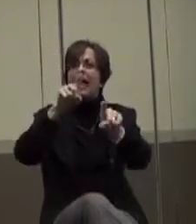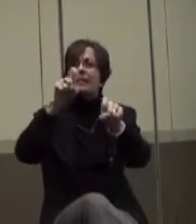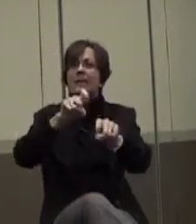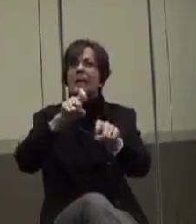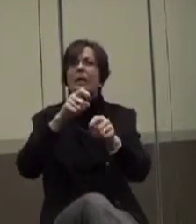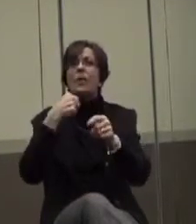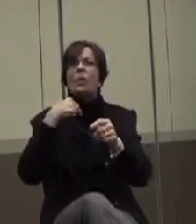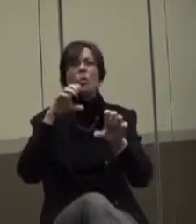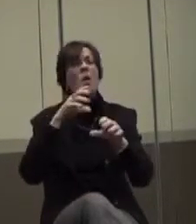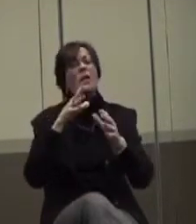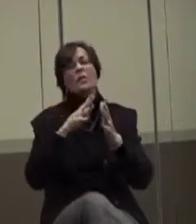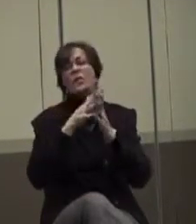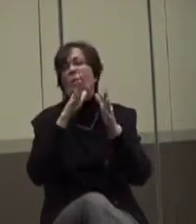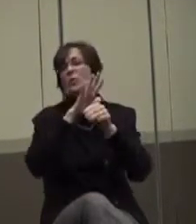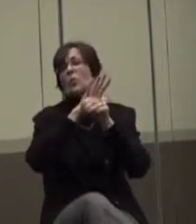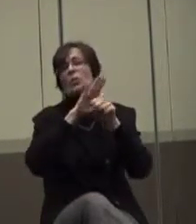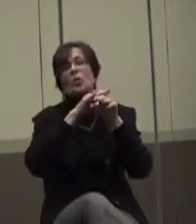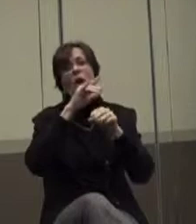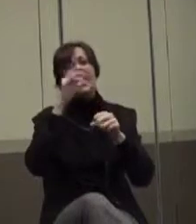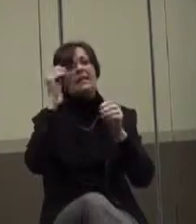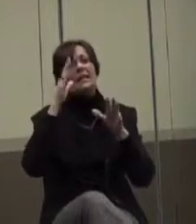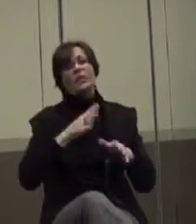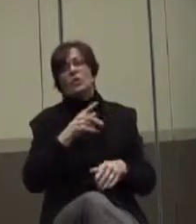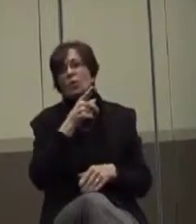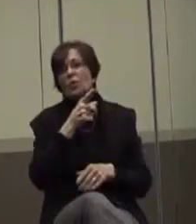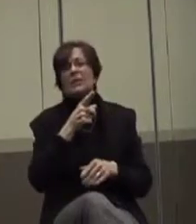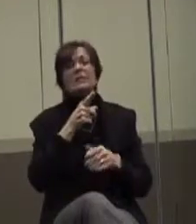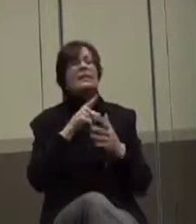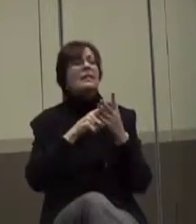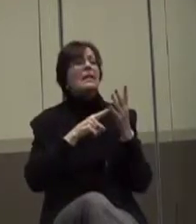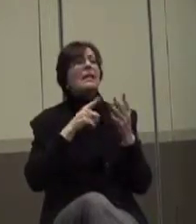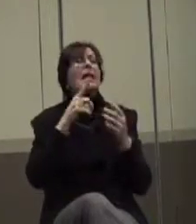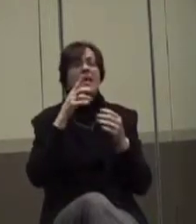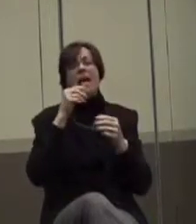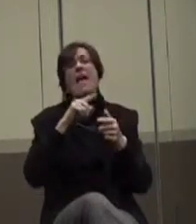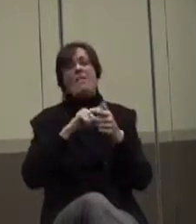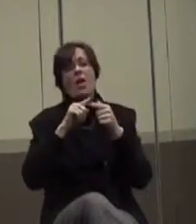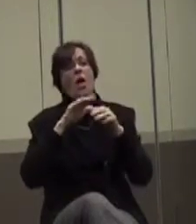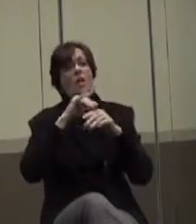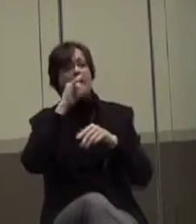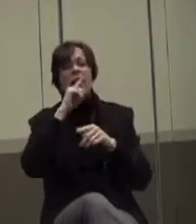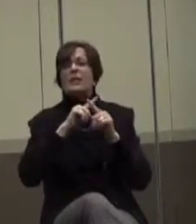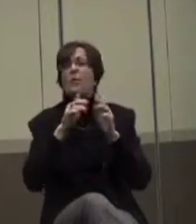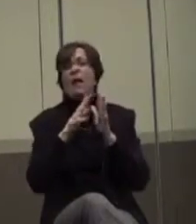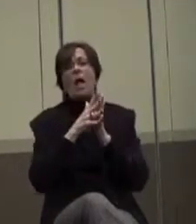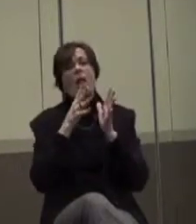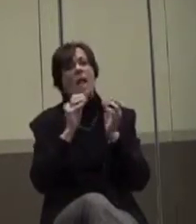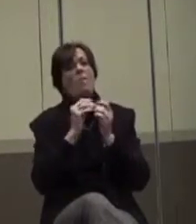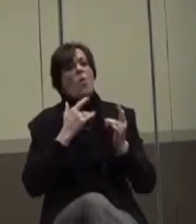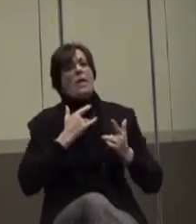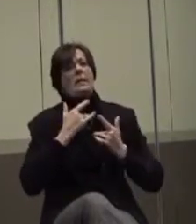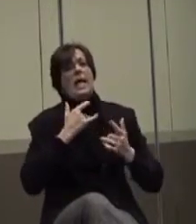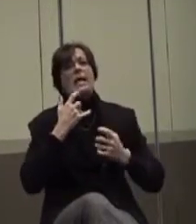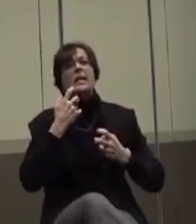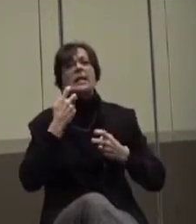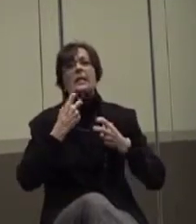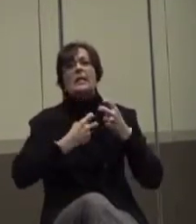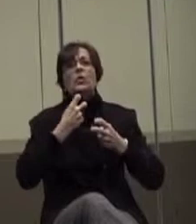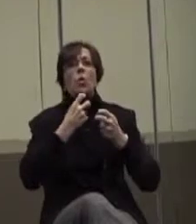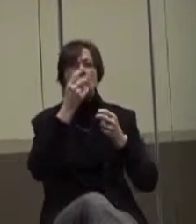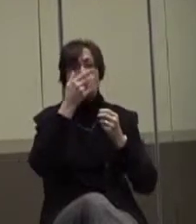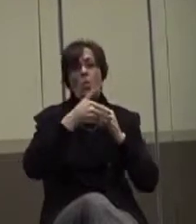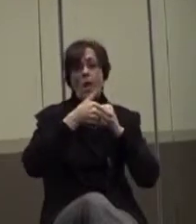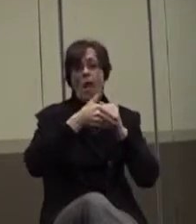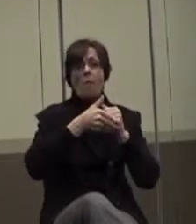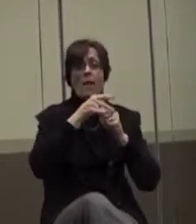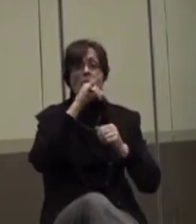much pressure on teachers who then turn right around and put it all on the kids. But I'm seeing a lot more anxiety disorders. And so helping kids realize,